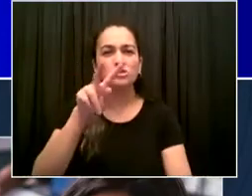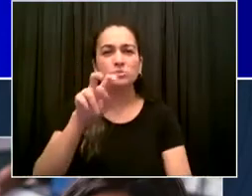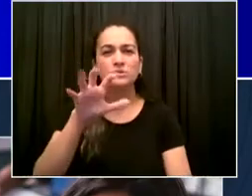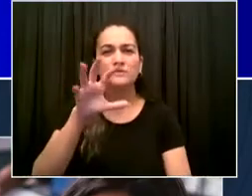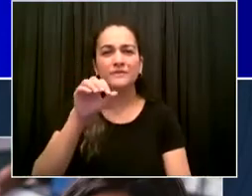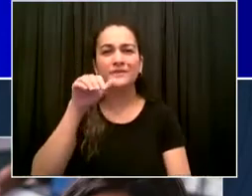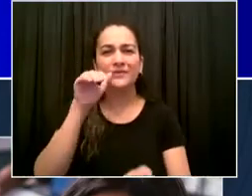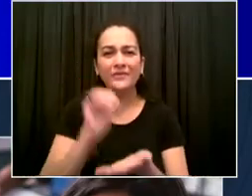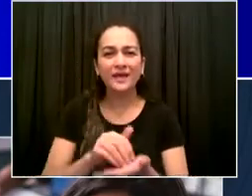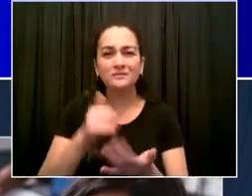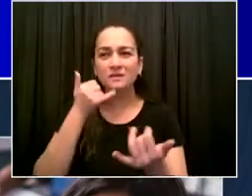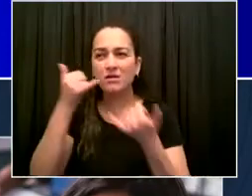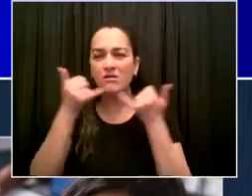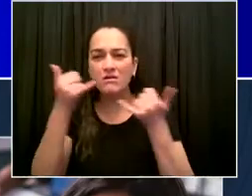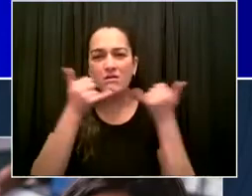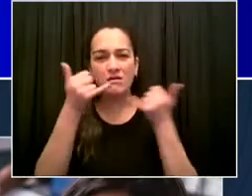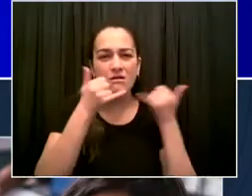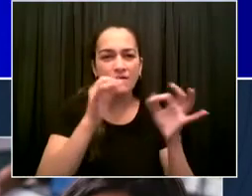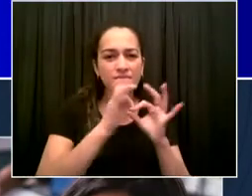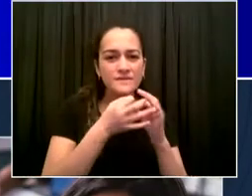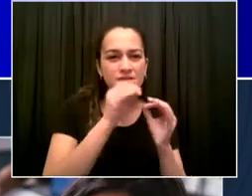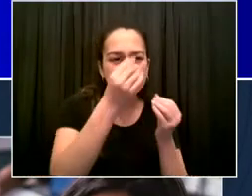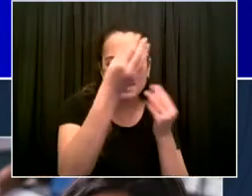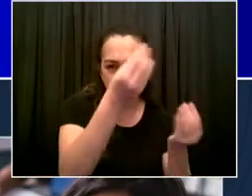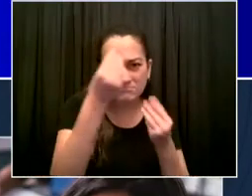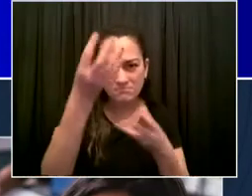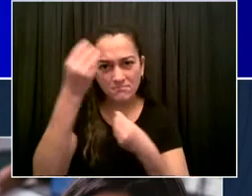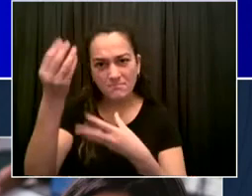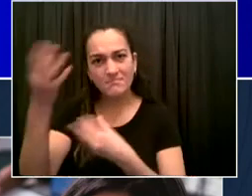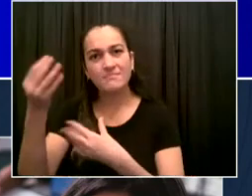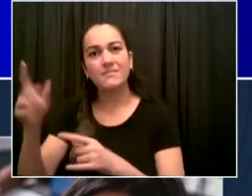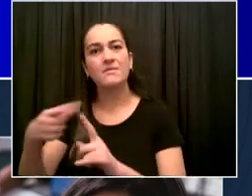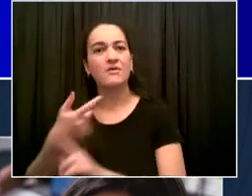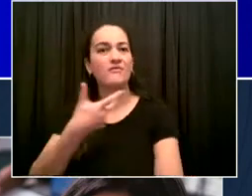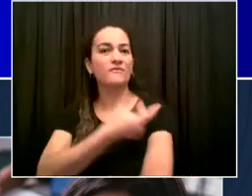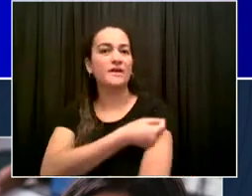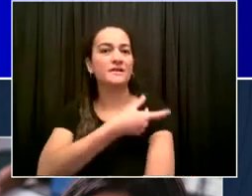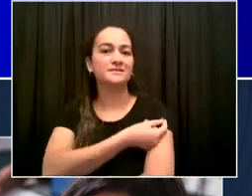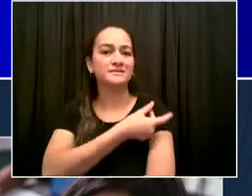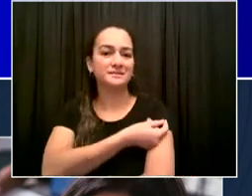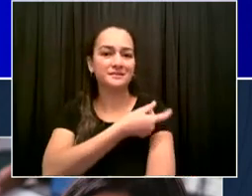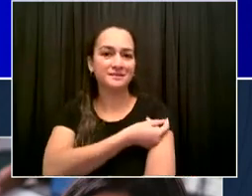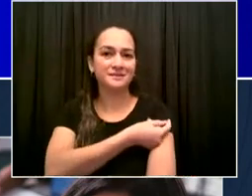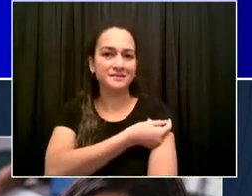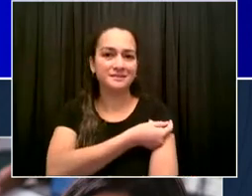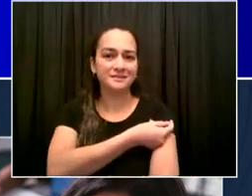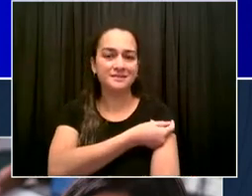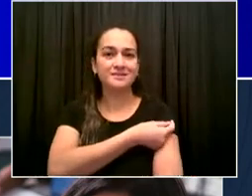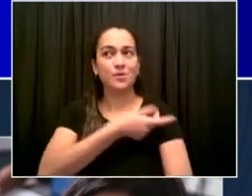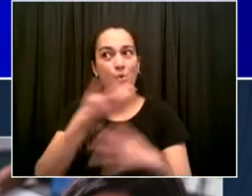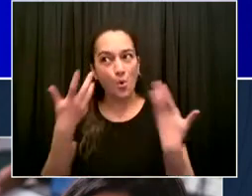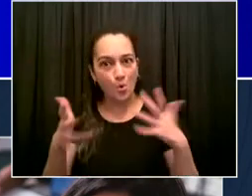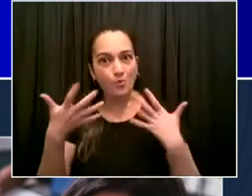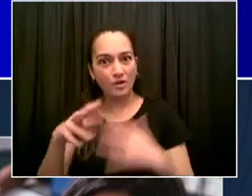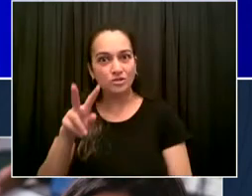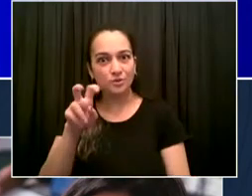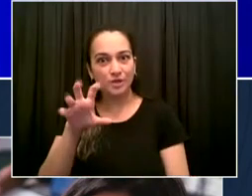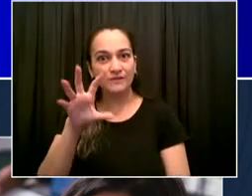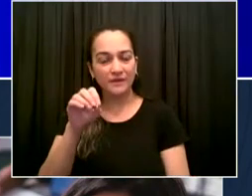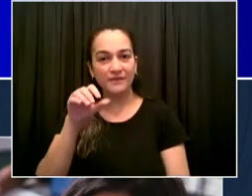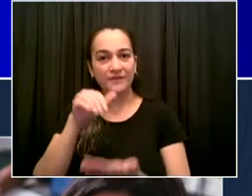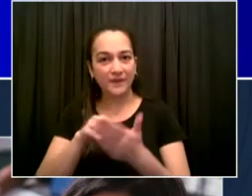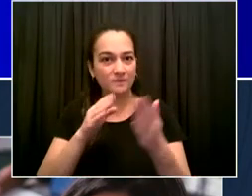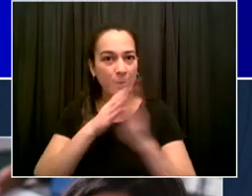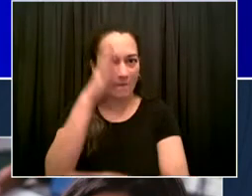in their community or even in their home. It's free, and you get the $100 incentive for every family member who gets vaccinated.